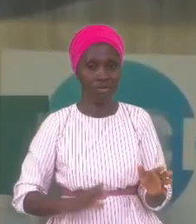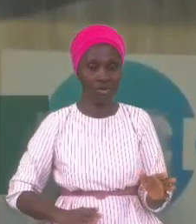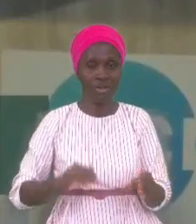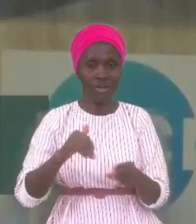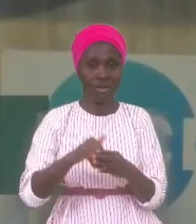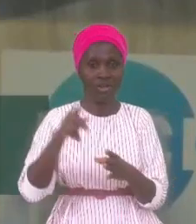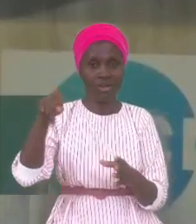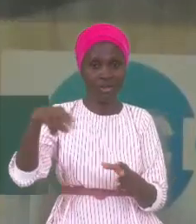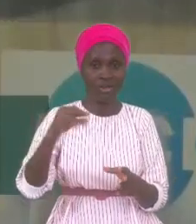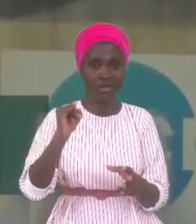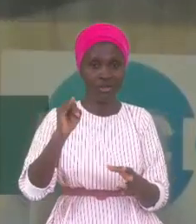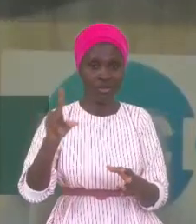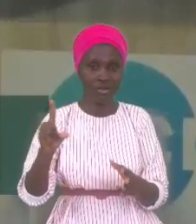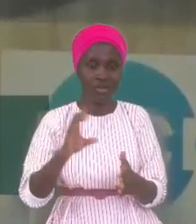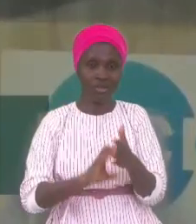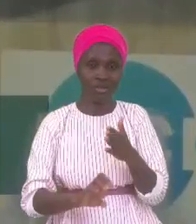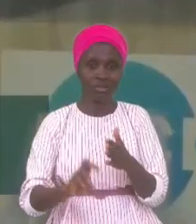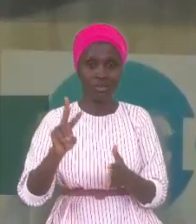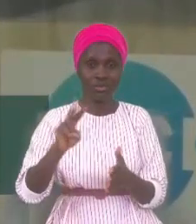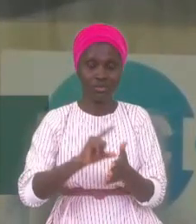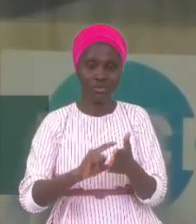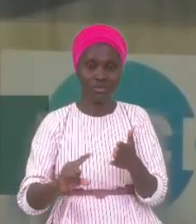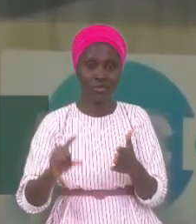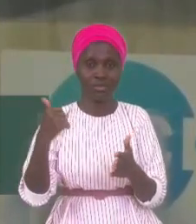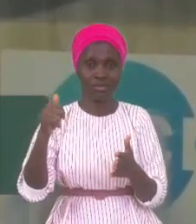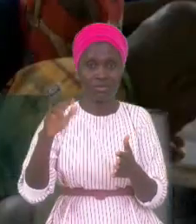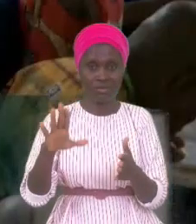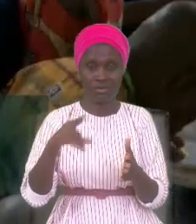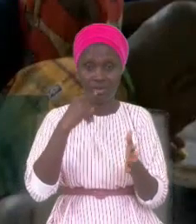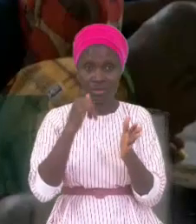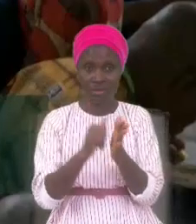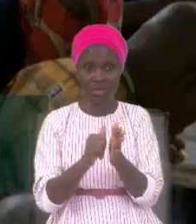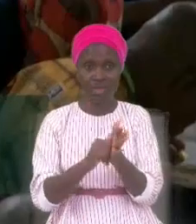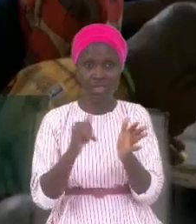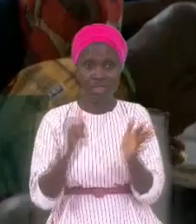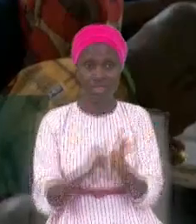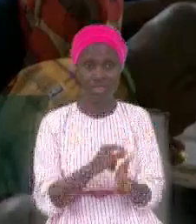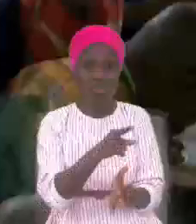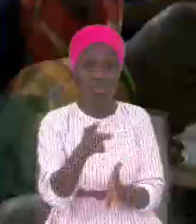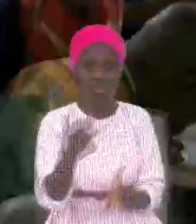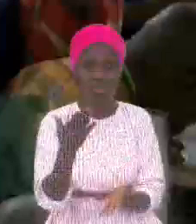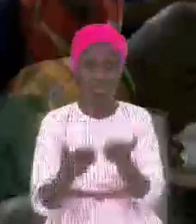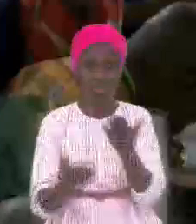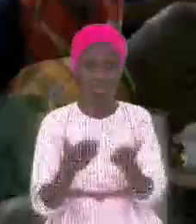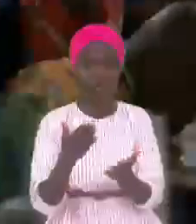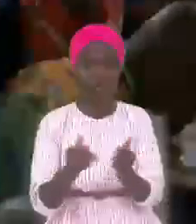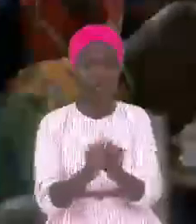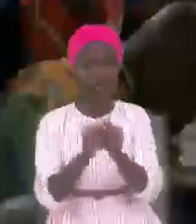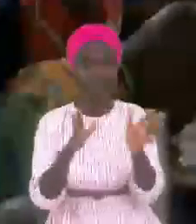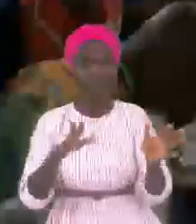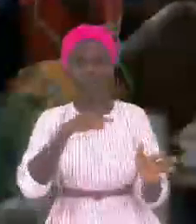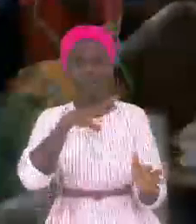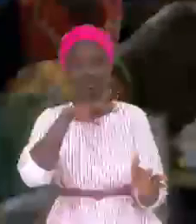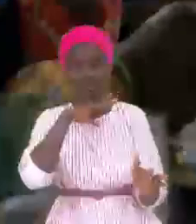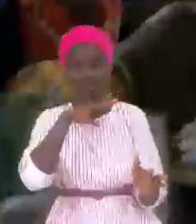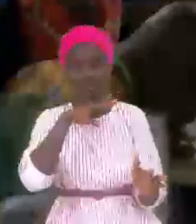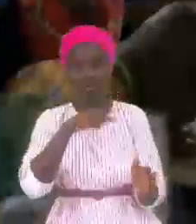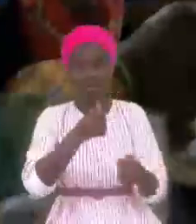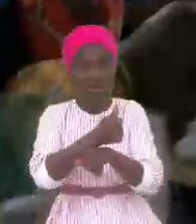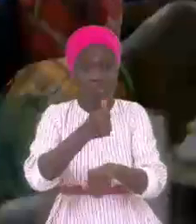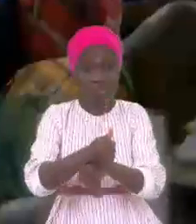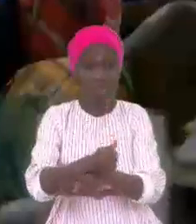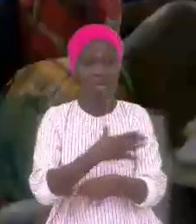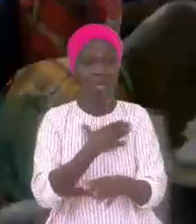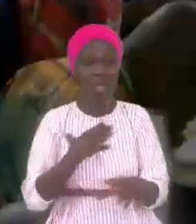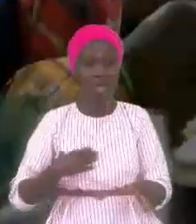2, reading from verse 15, that she may be blameless and harmless sons of God. You